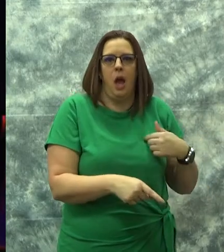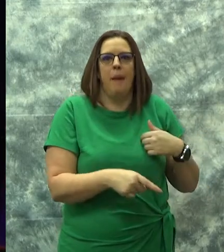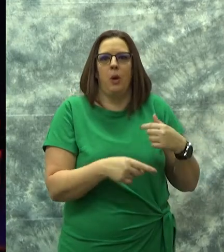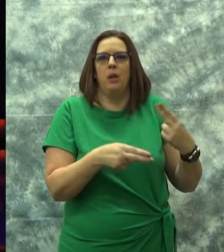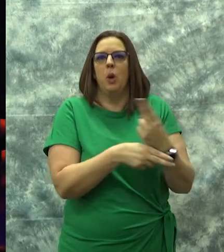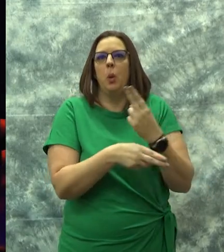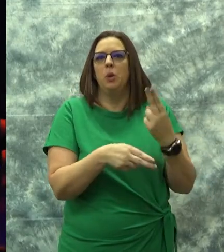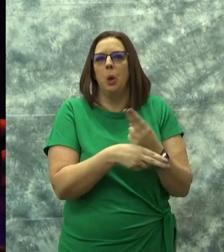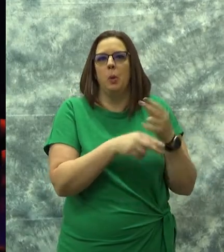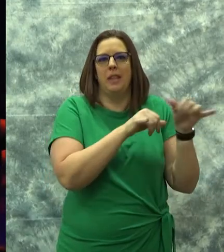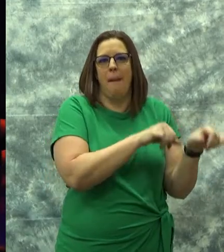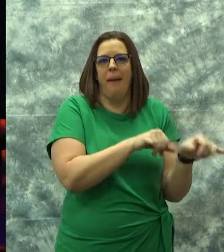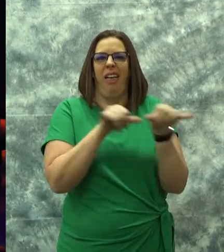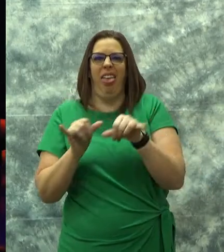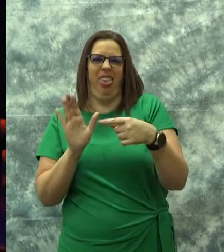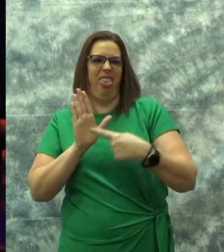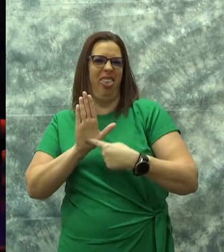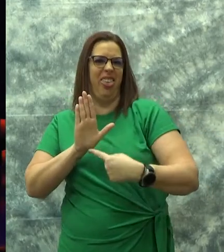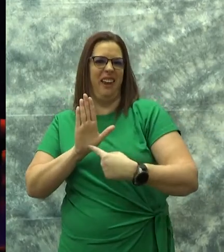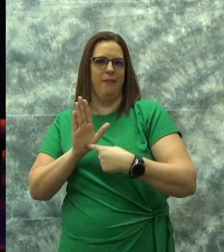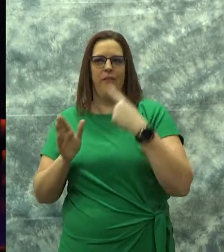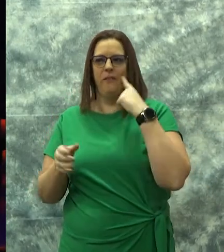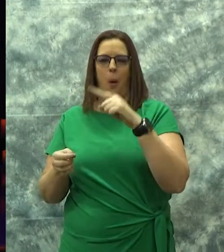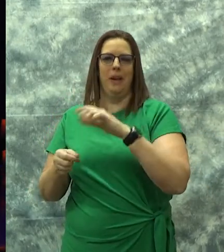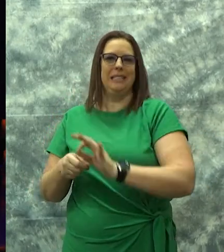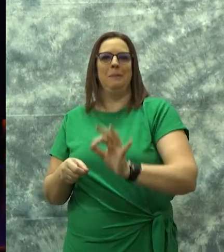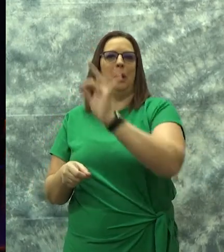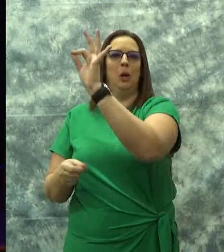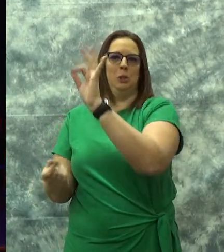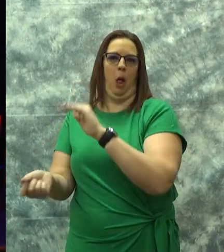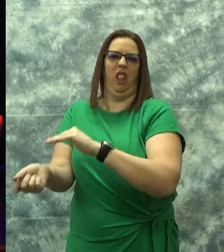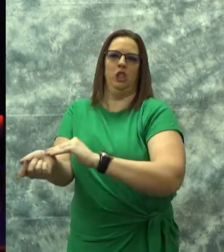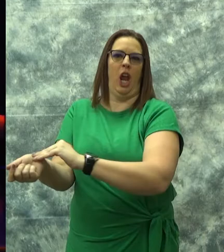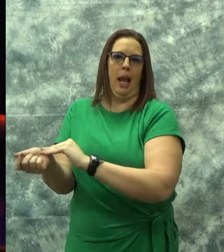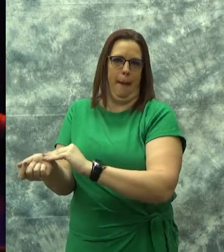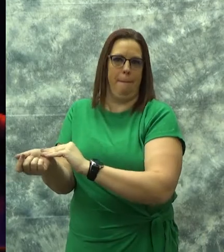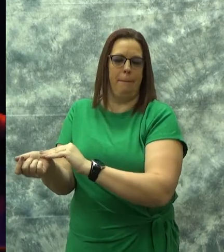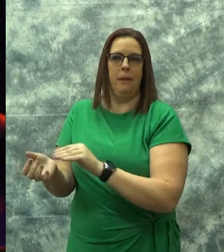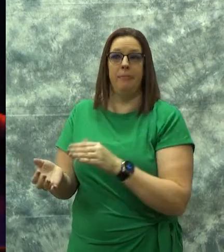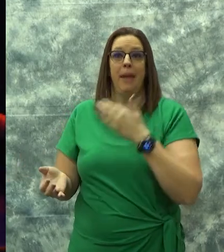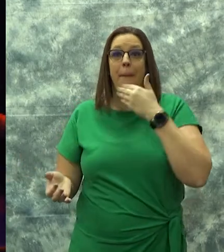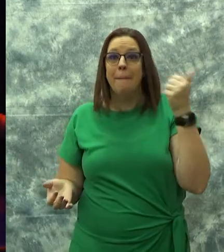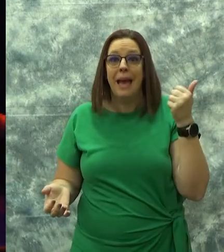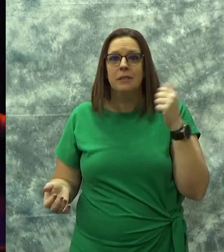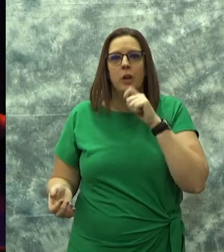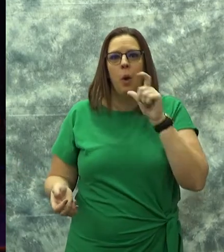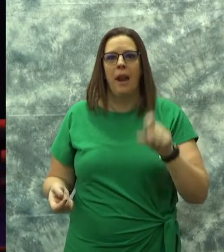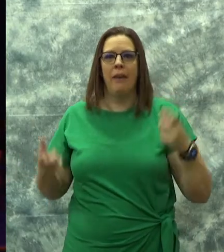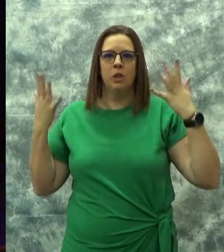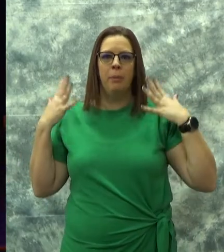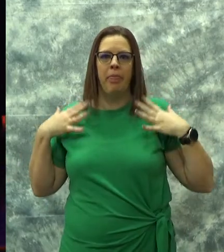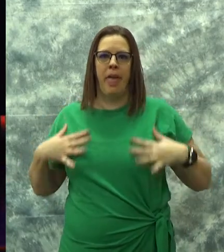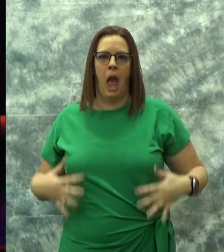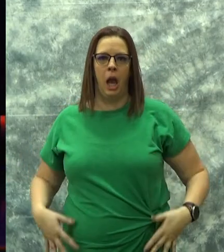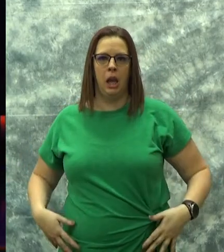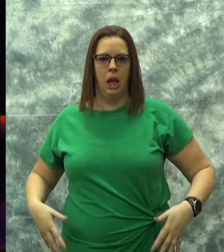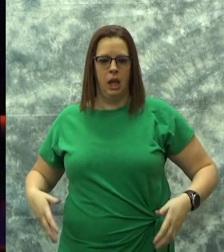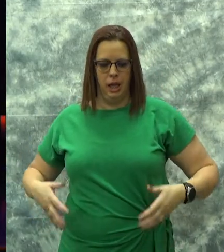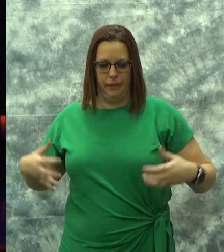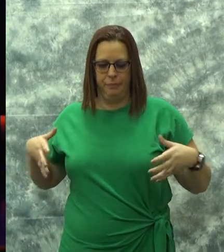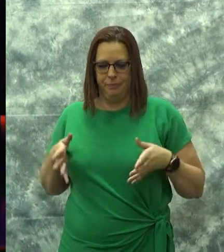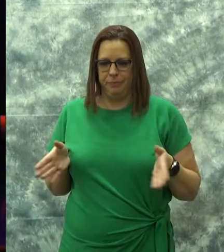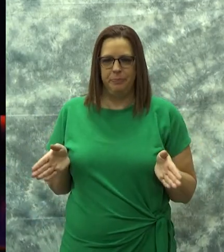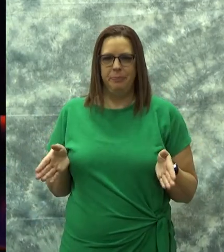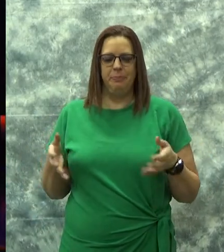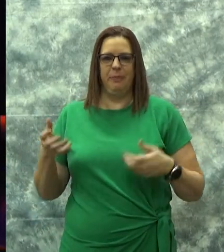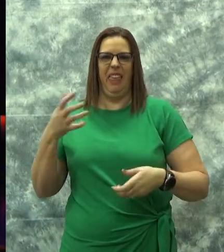to use them as metaphor for our spiritual checkup. And the best news of all, you don't have to put on that horrible gown that